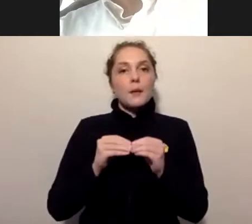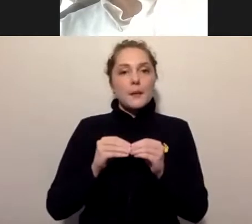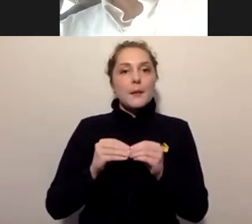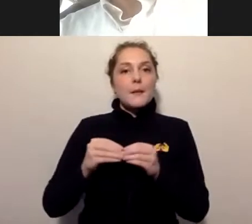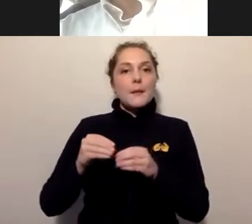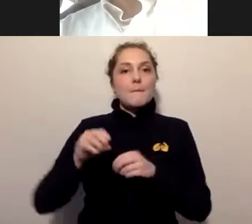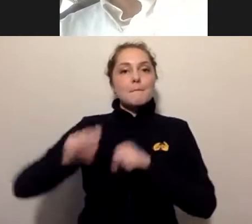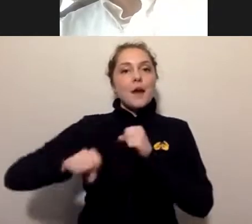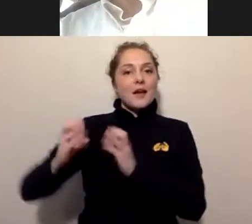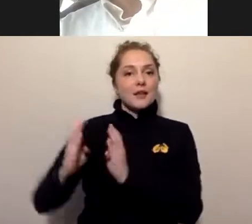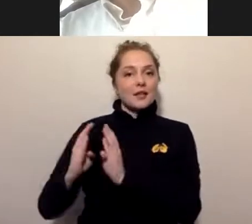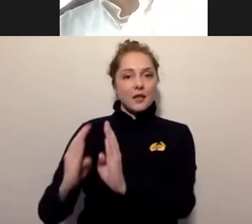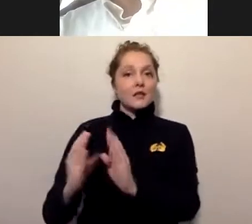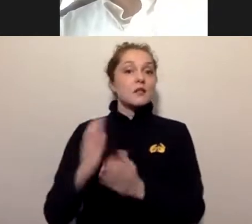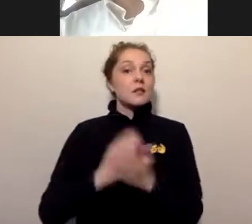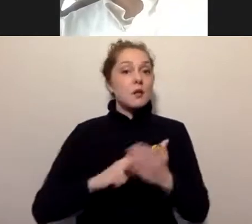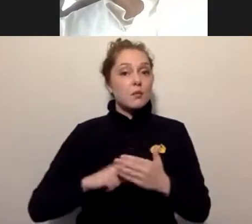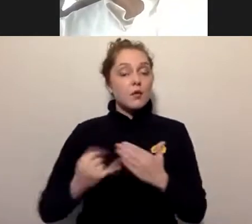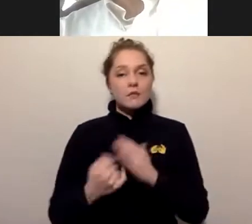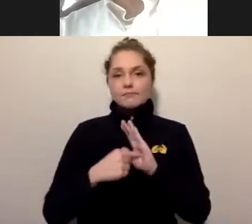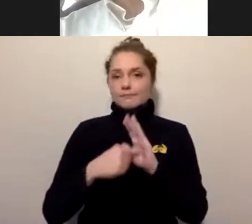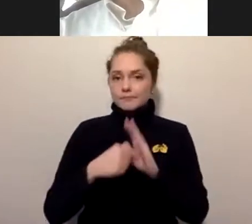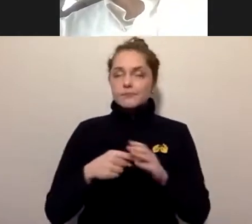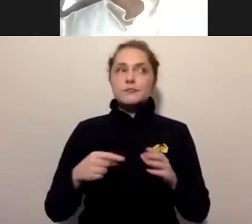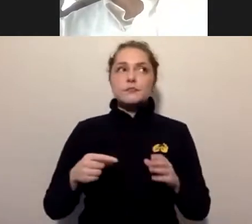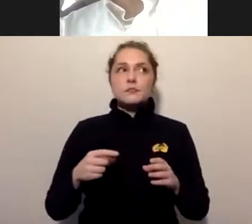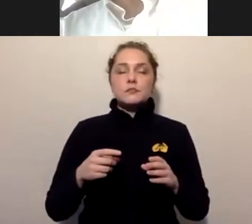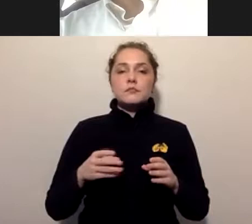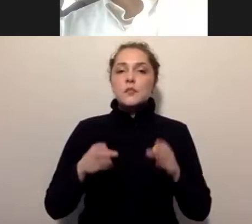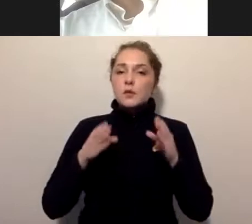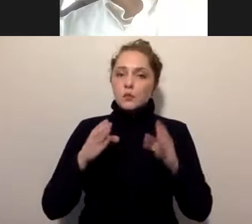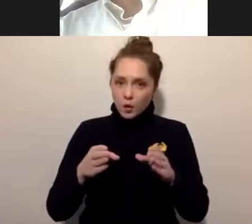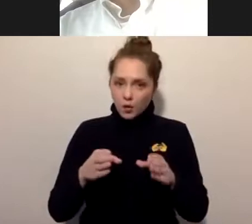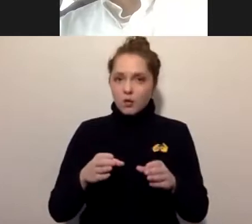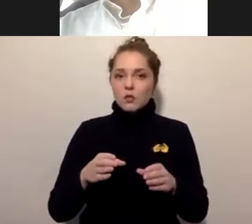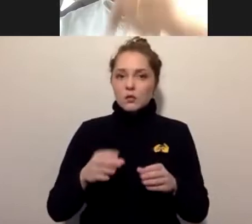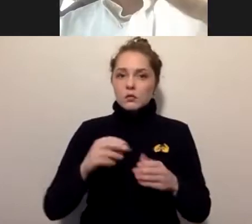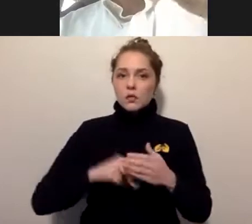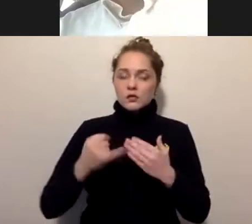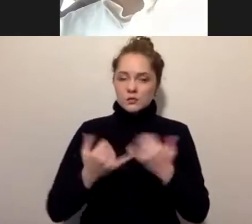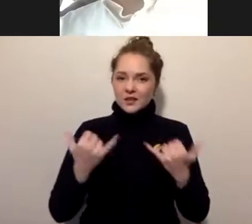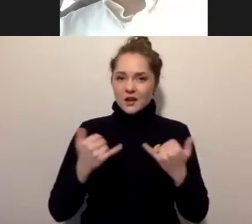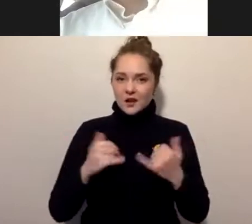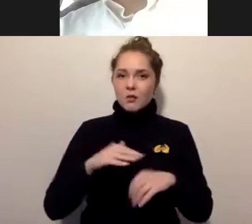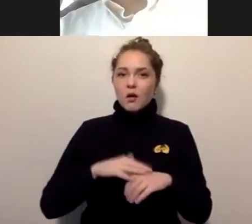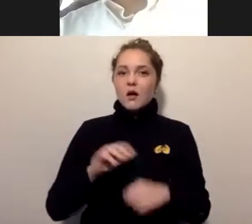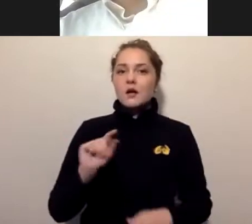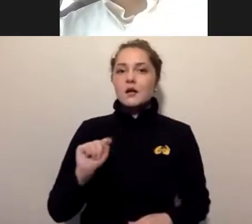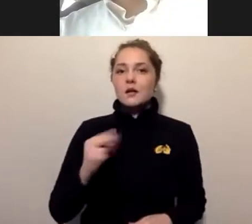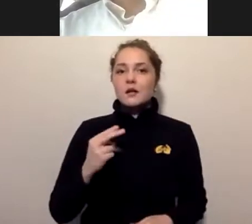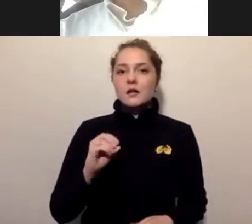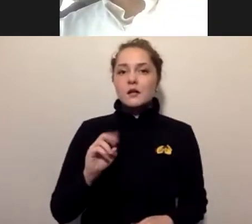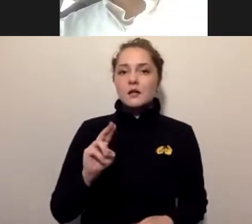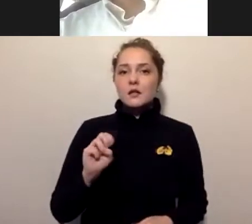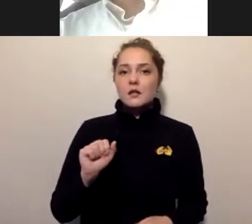we see developing, such as the road project on Thousand Oaks currently, I wonder if